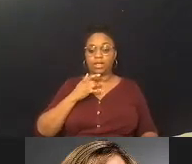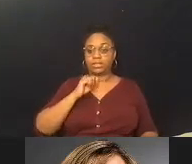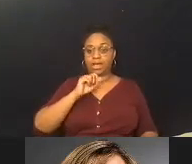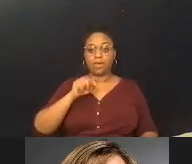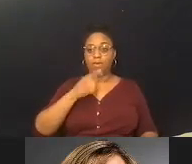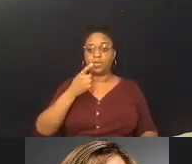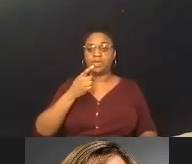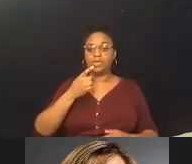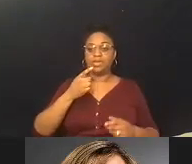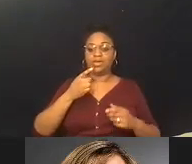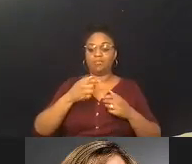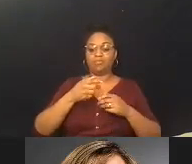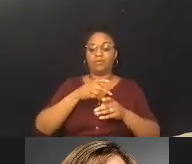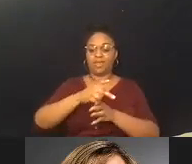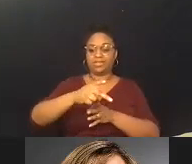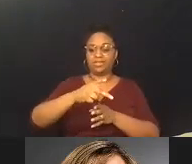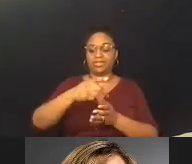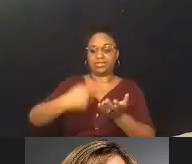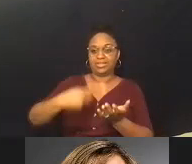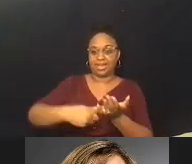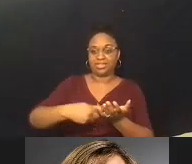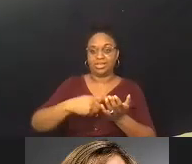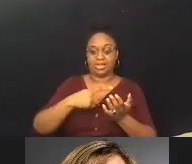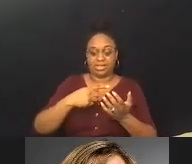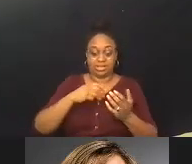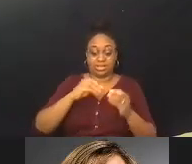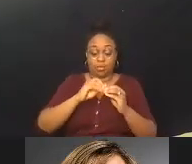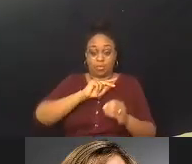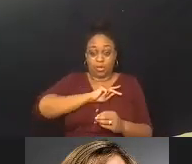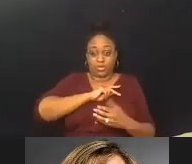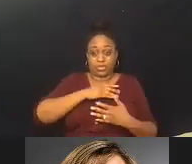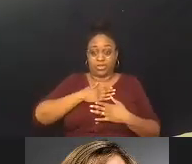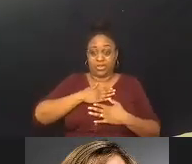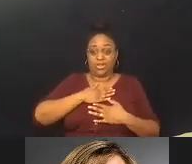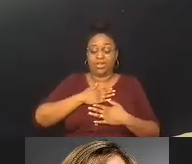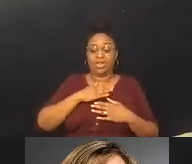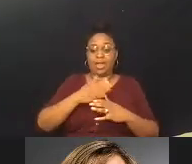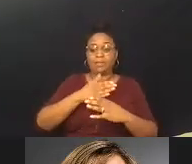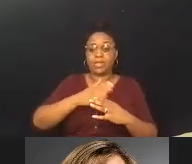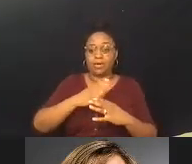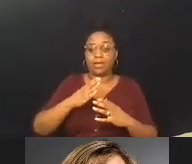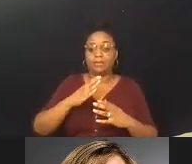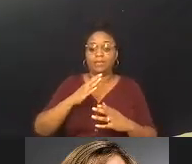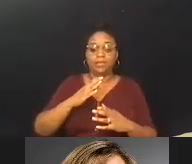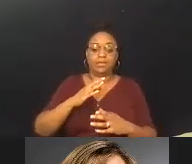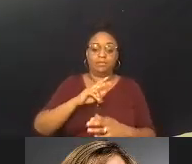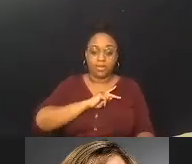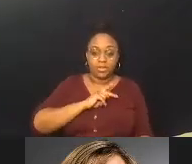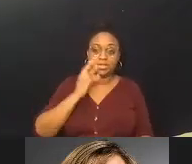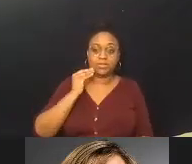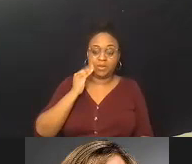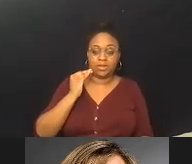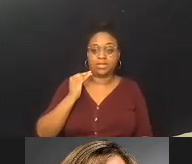personally, like I'm also personally sharing experiences I've had, and not just talking about